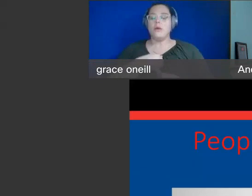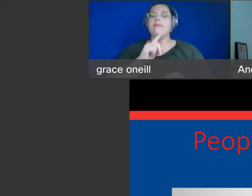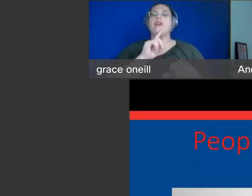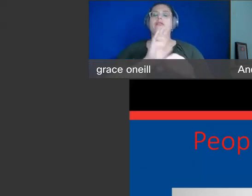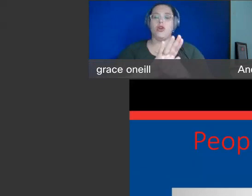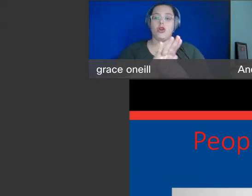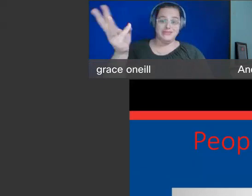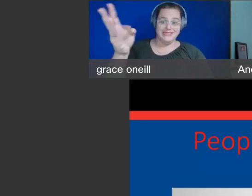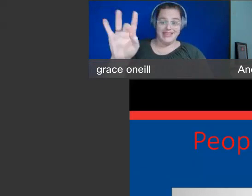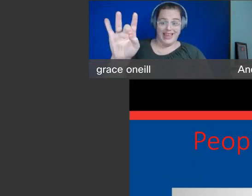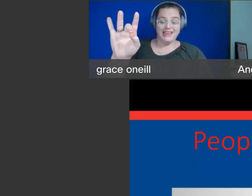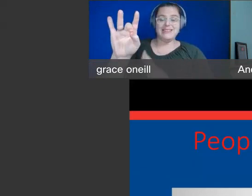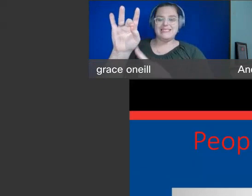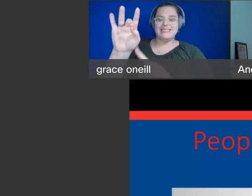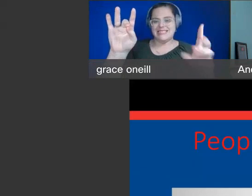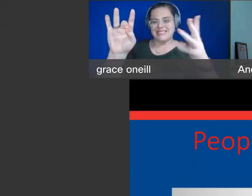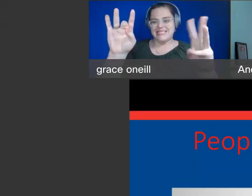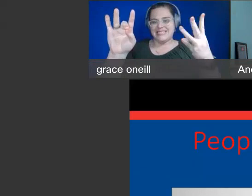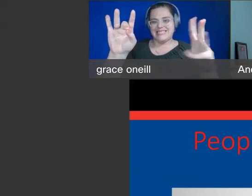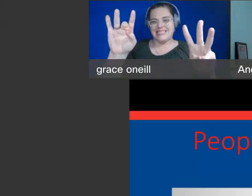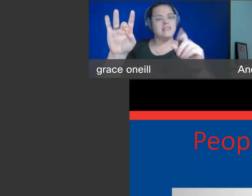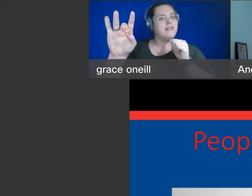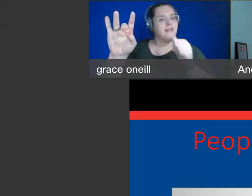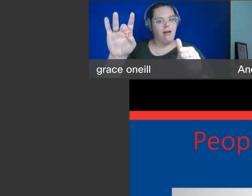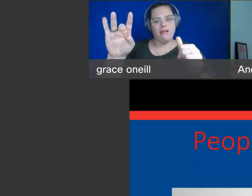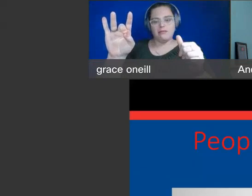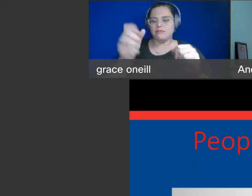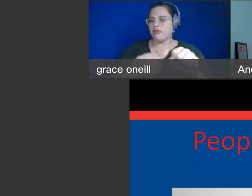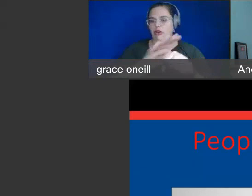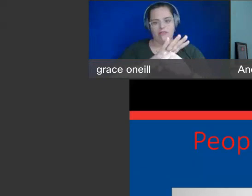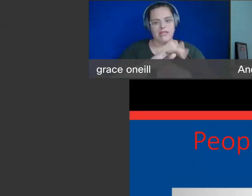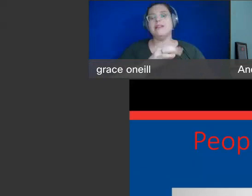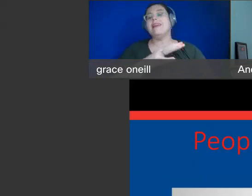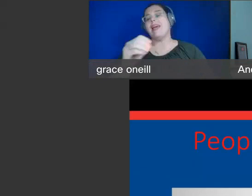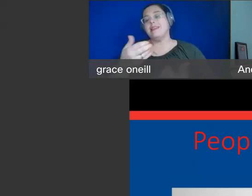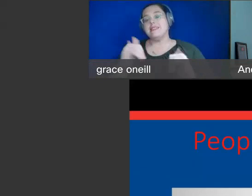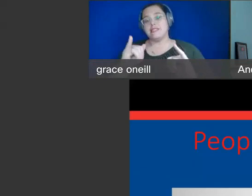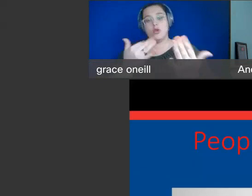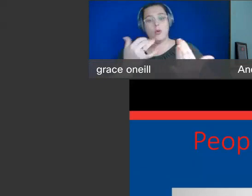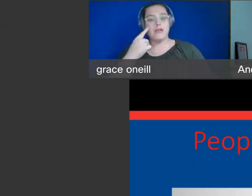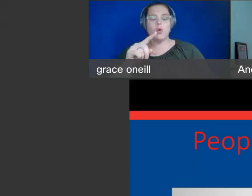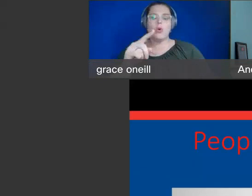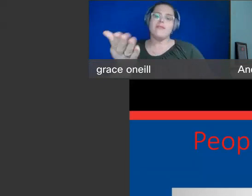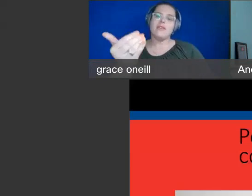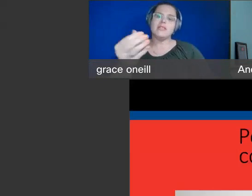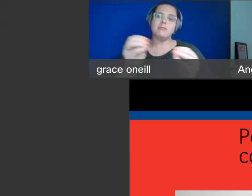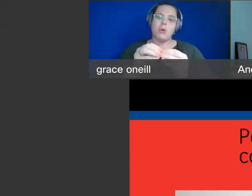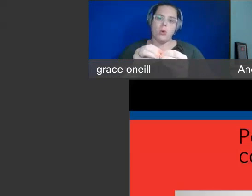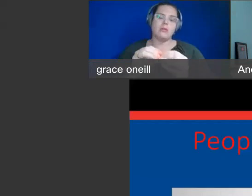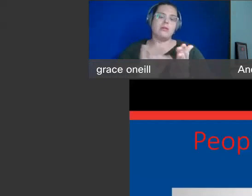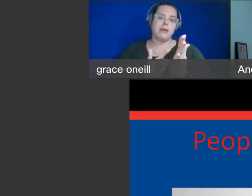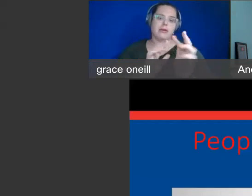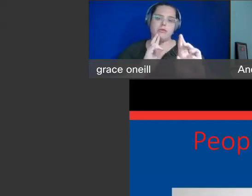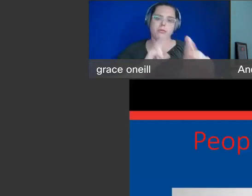COVID related, and we are still awaiting confirmation from OCME regarding the cause of death for 15.